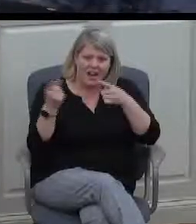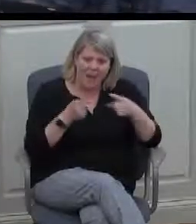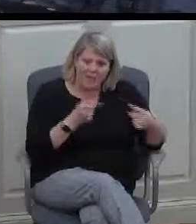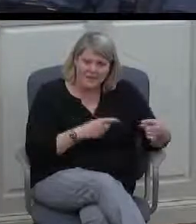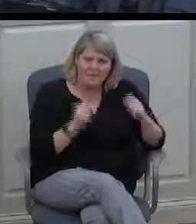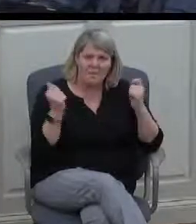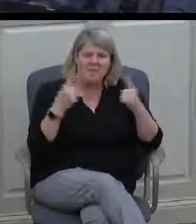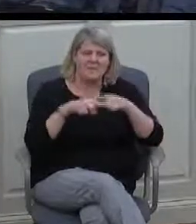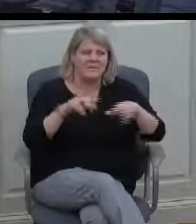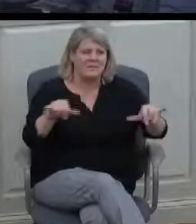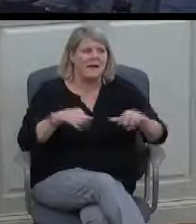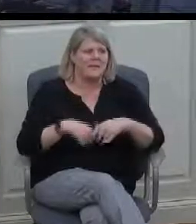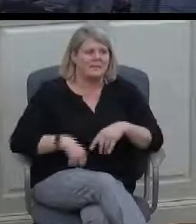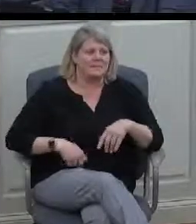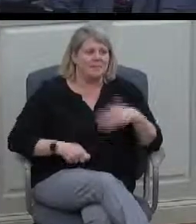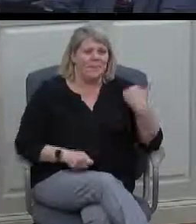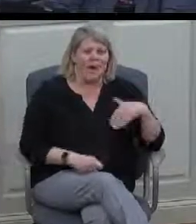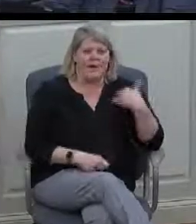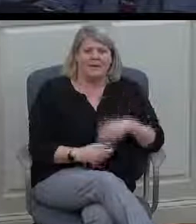Yes.